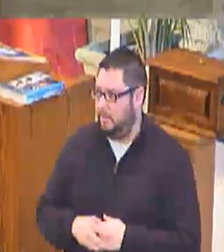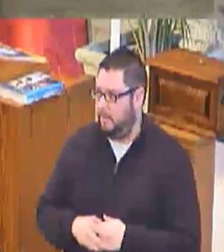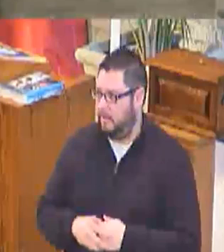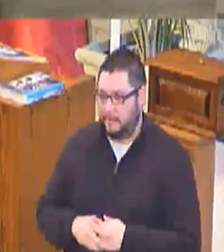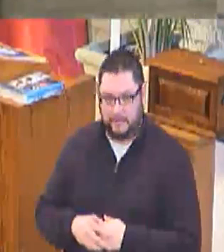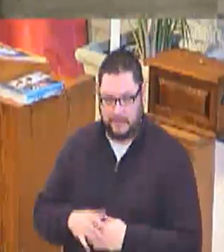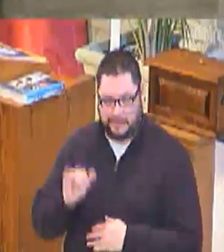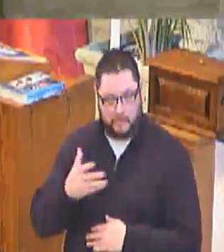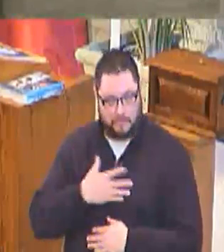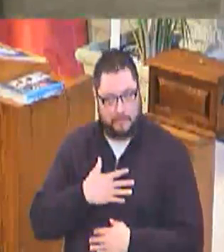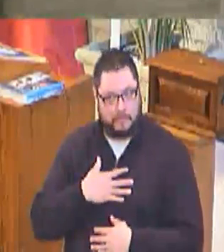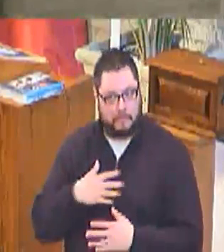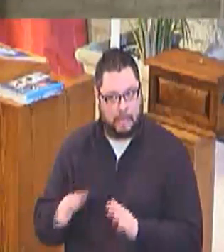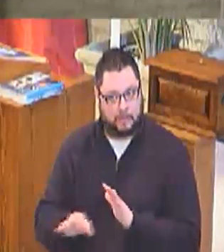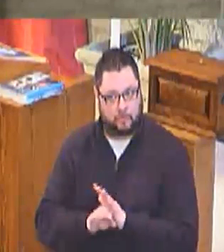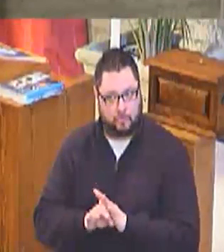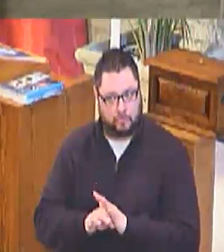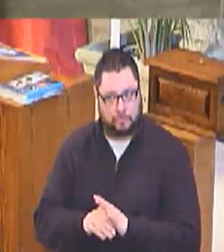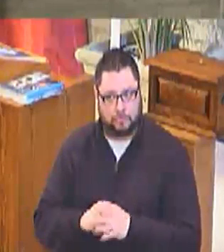That's a choice